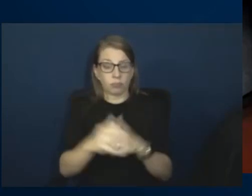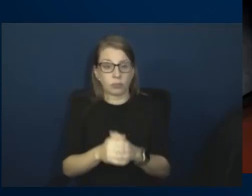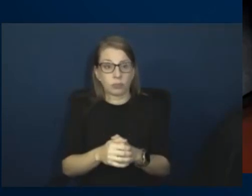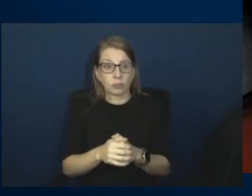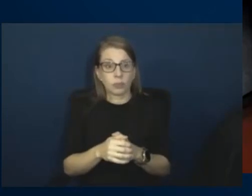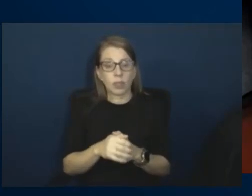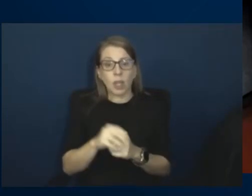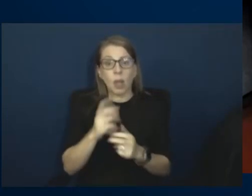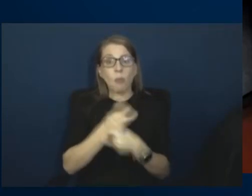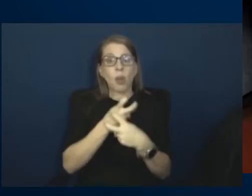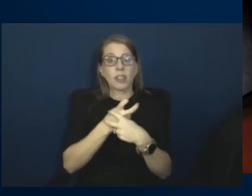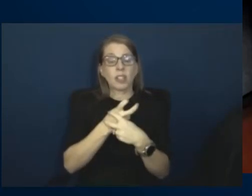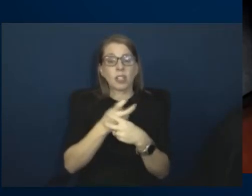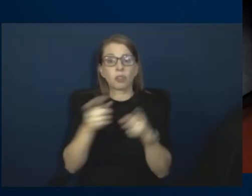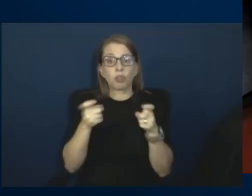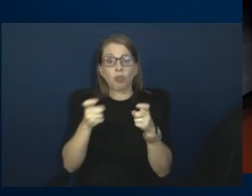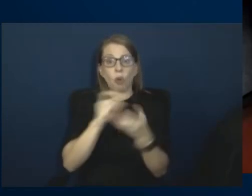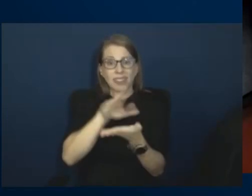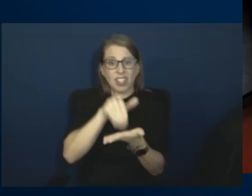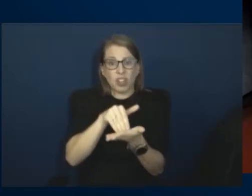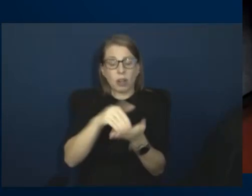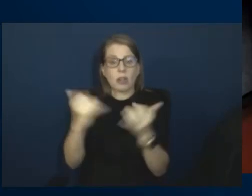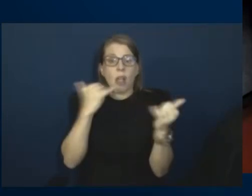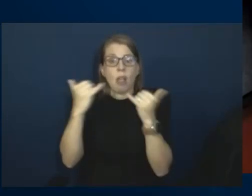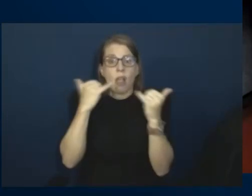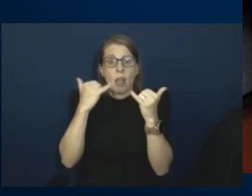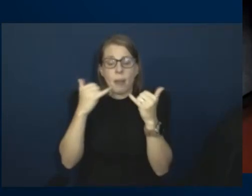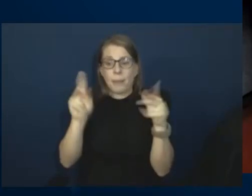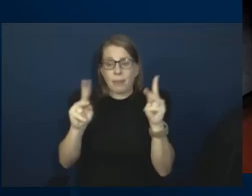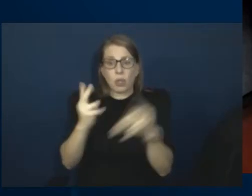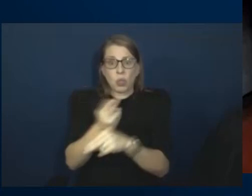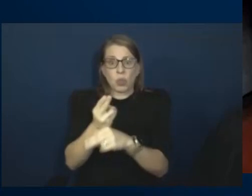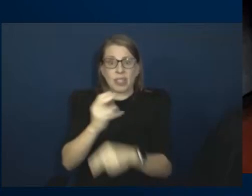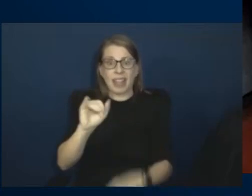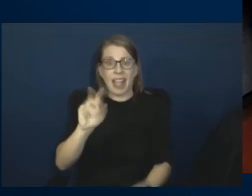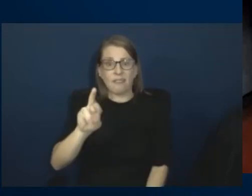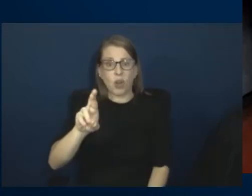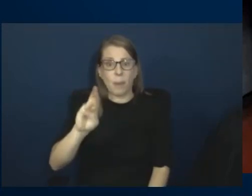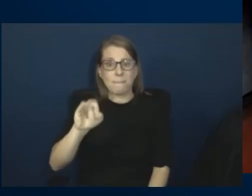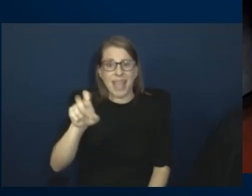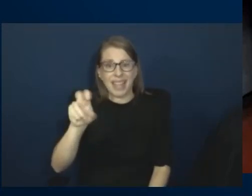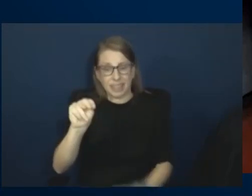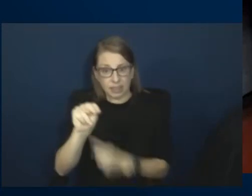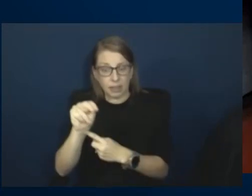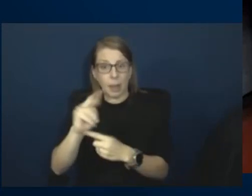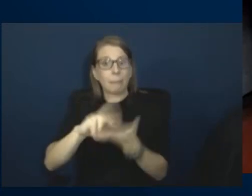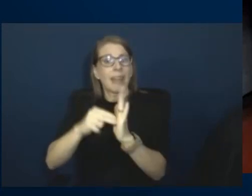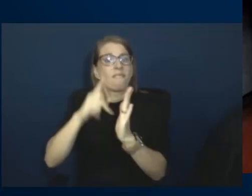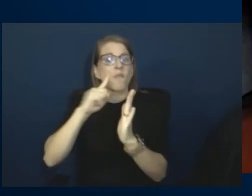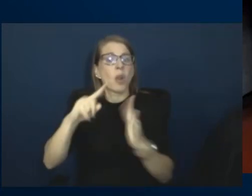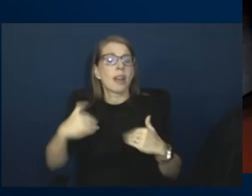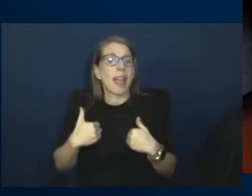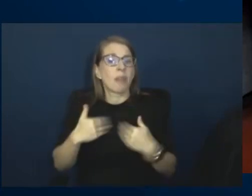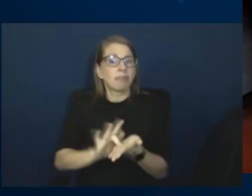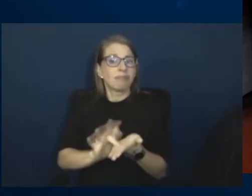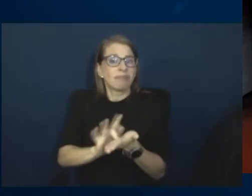seen an increase of calls around people using ivermectin, which is intended for animals to treat and prevent